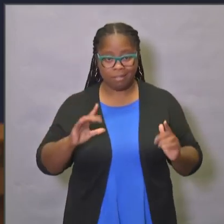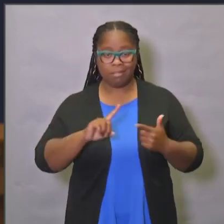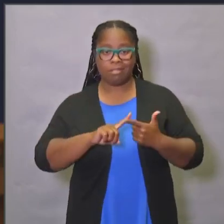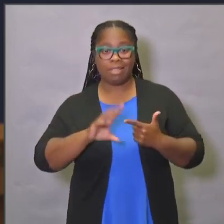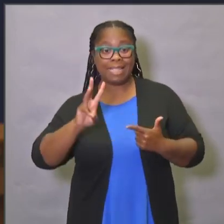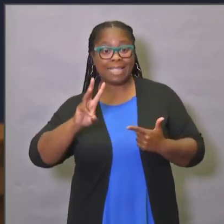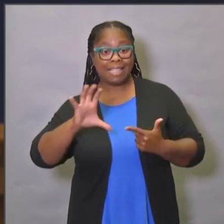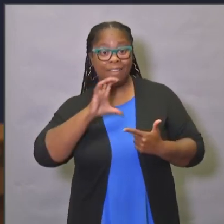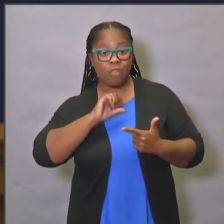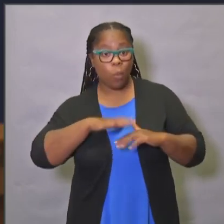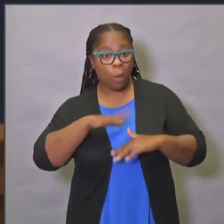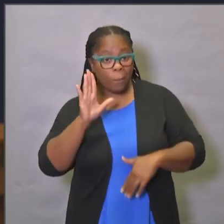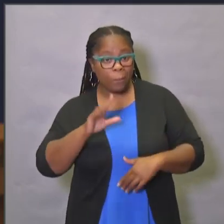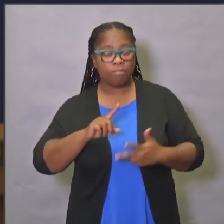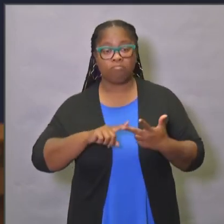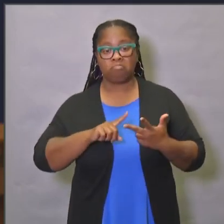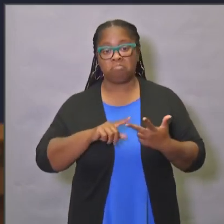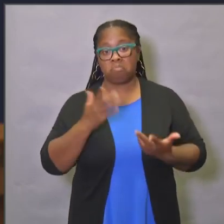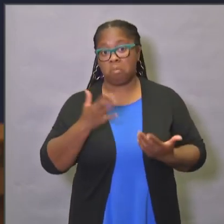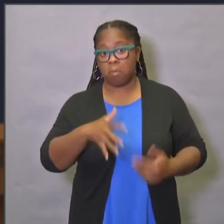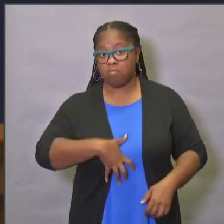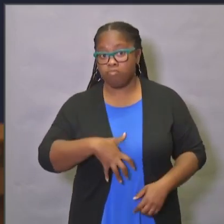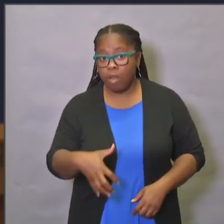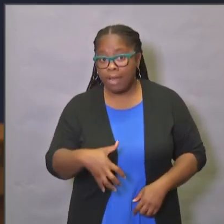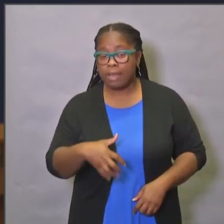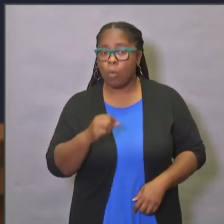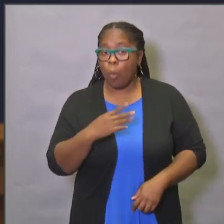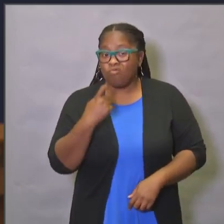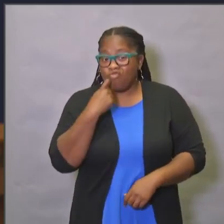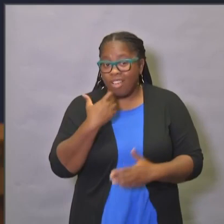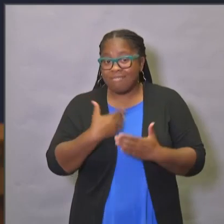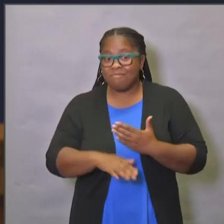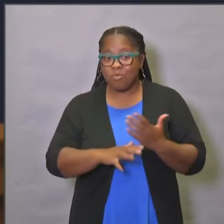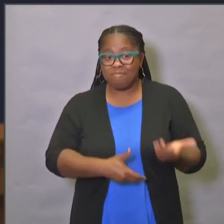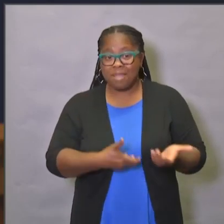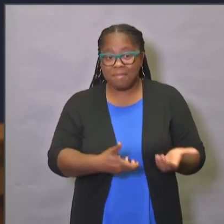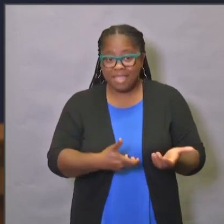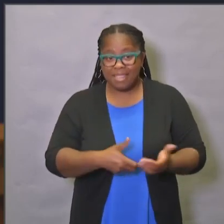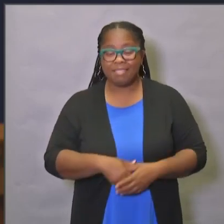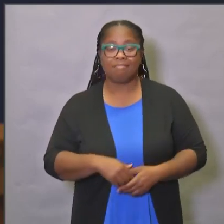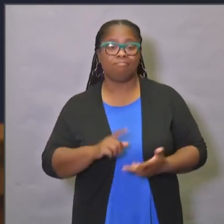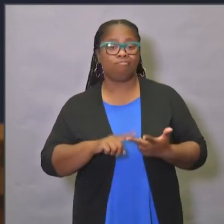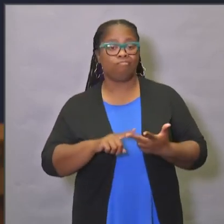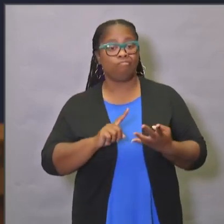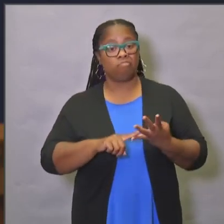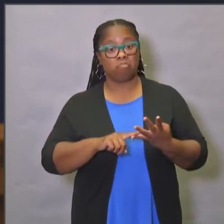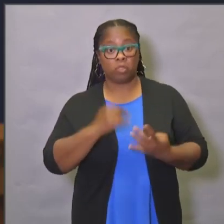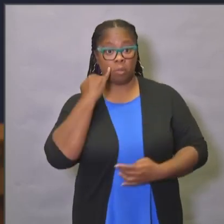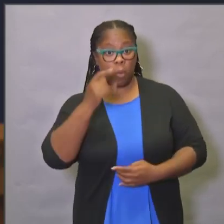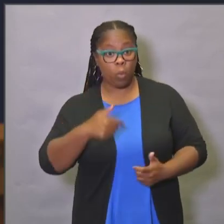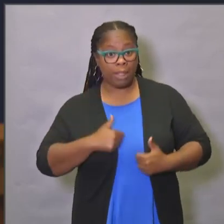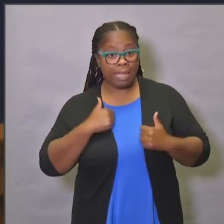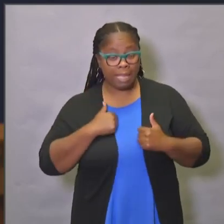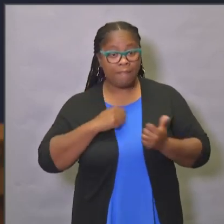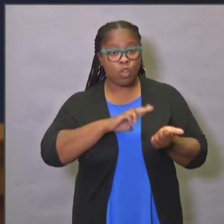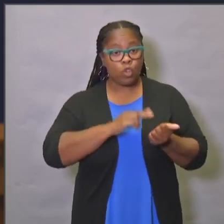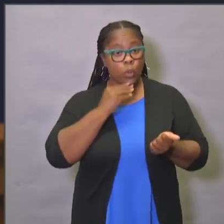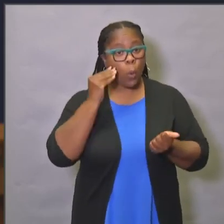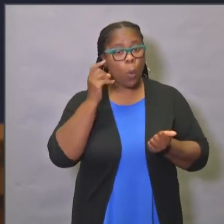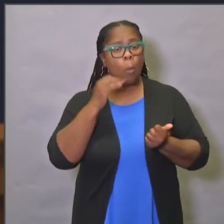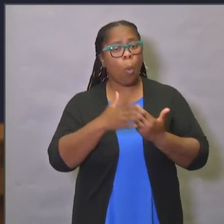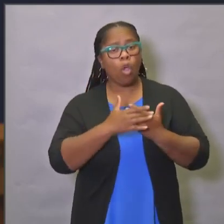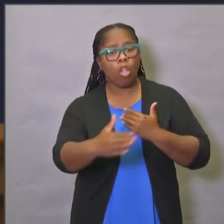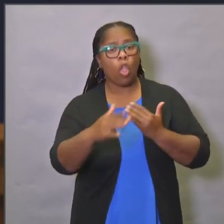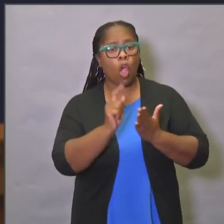65 years or older, are pregnant or just had a baby, live in a nursing home or long-term care